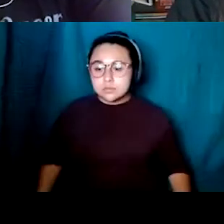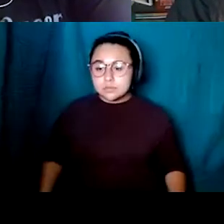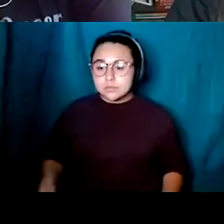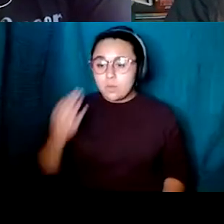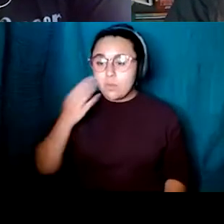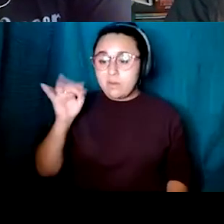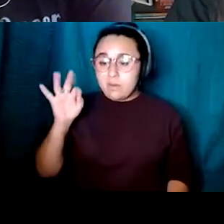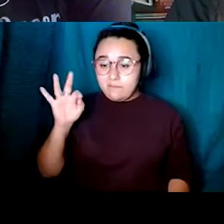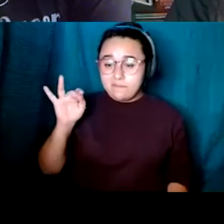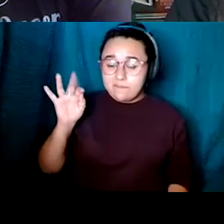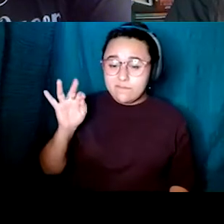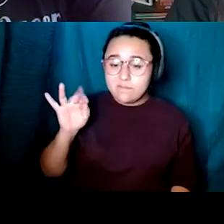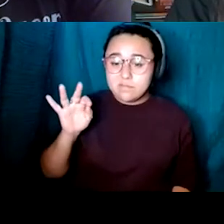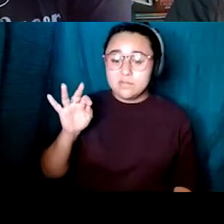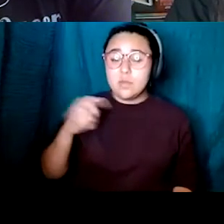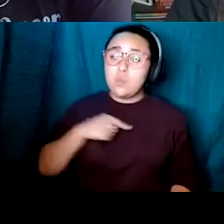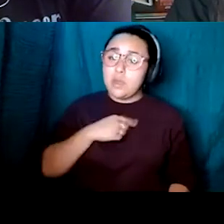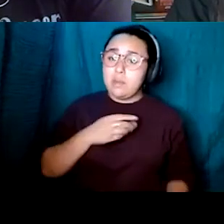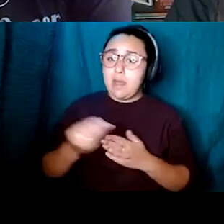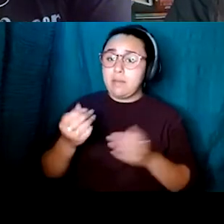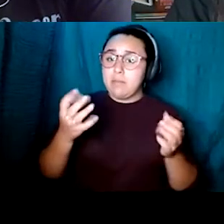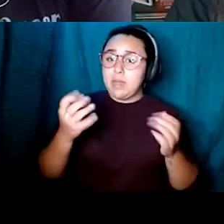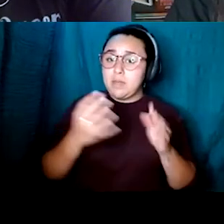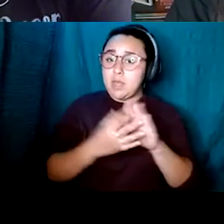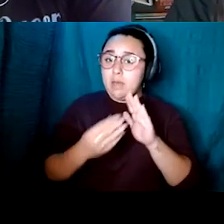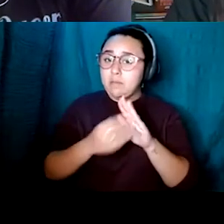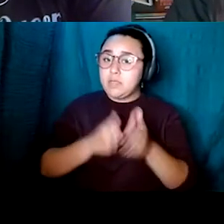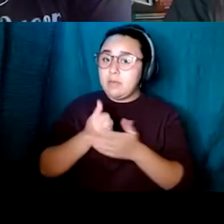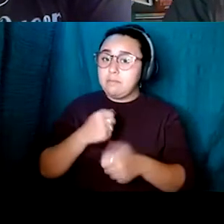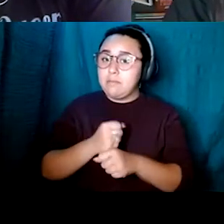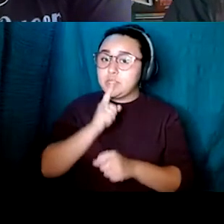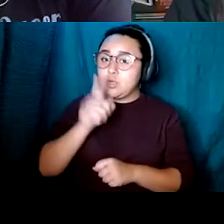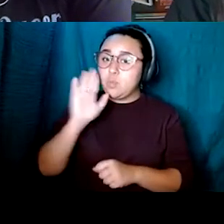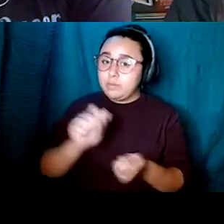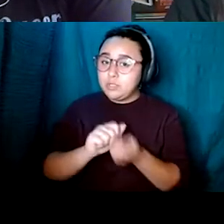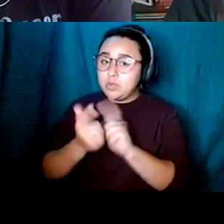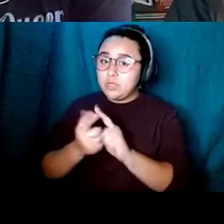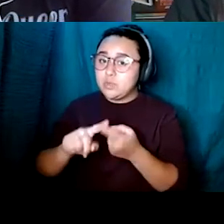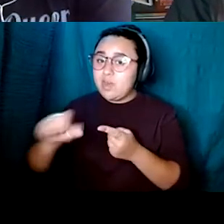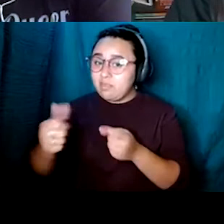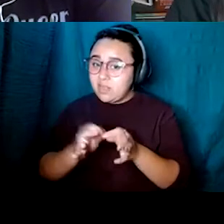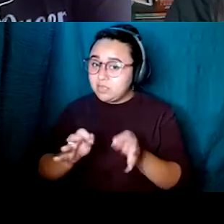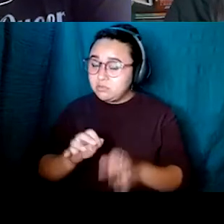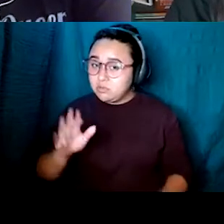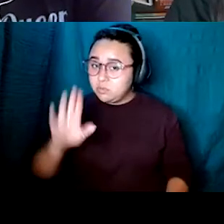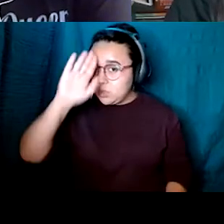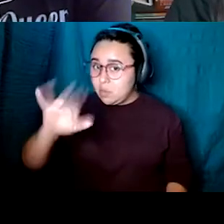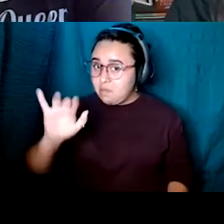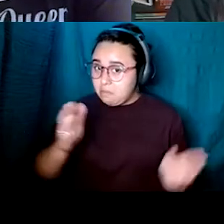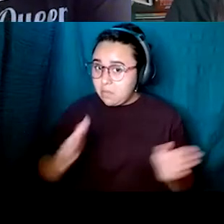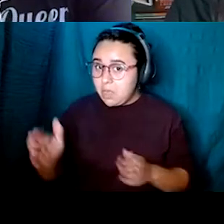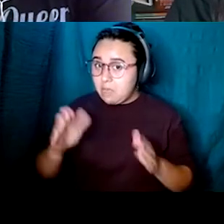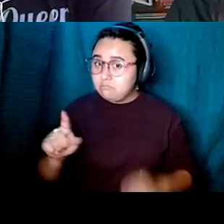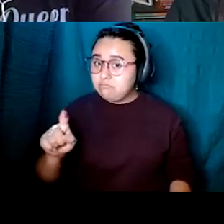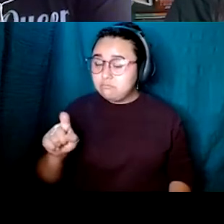a, does us buying many, many copies of it help ensure that it will be translated into other languages? Do we know if there's a plan? Or